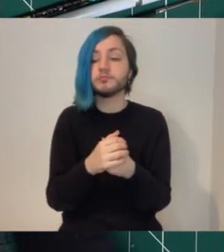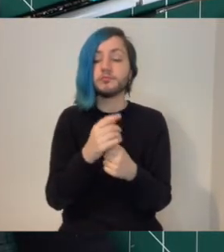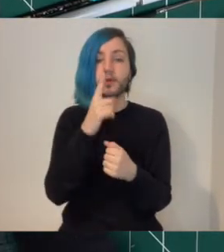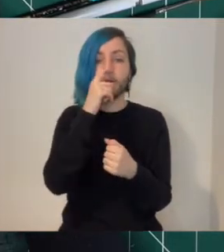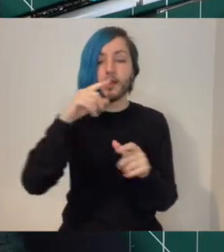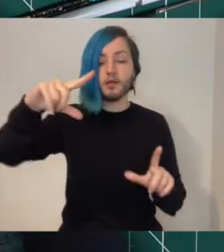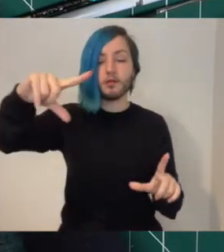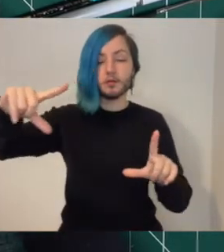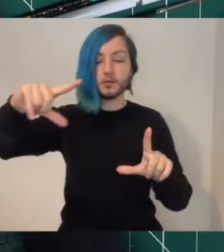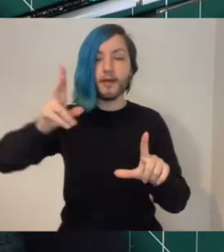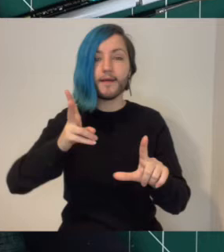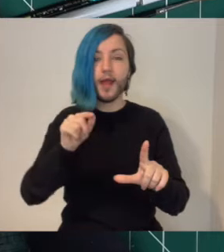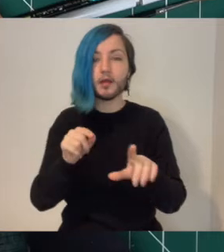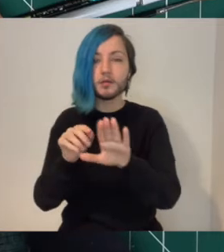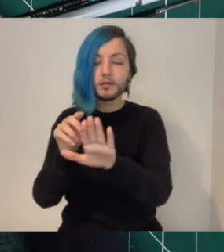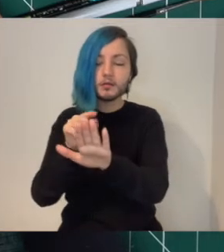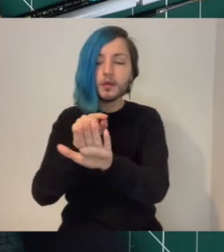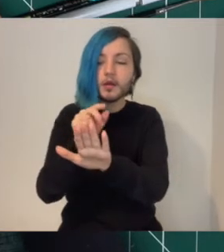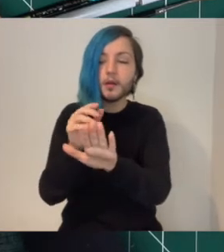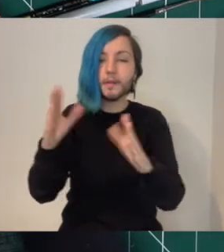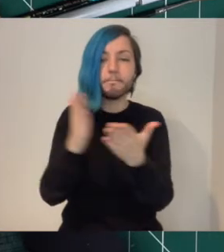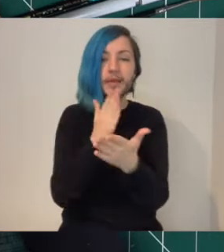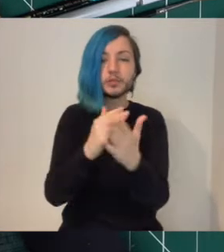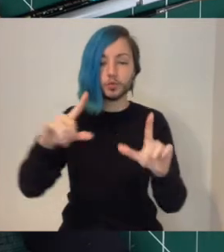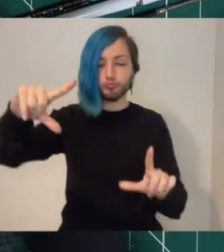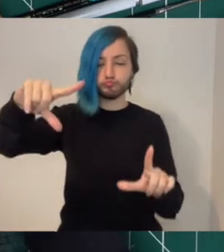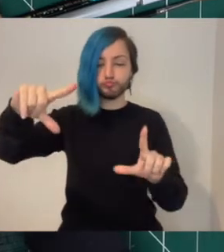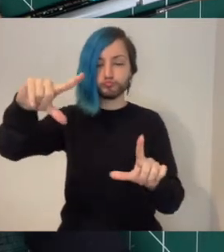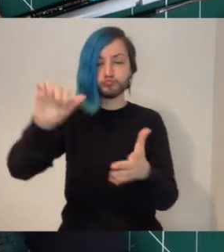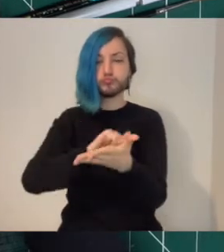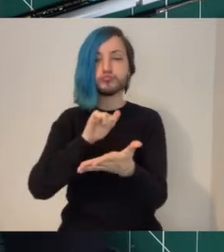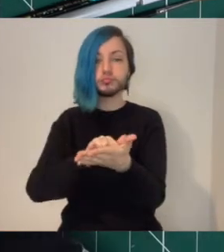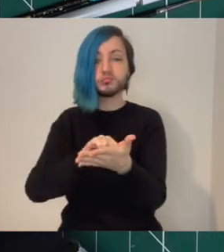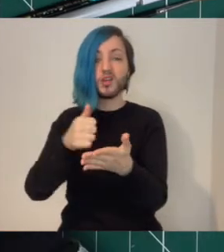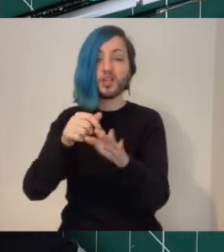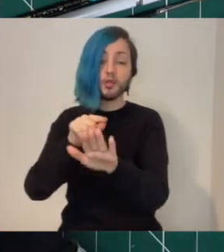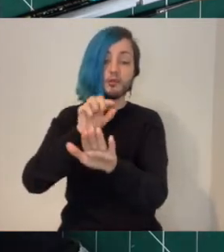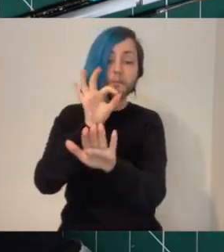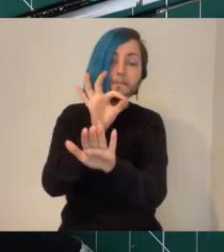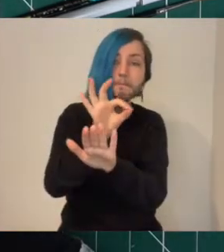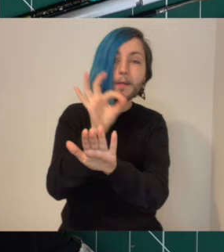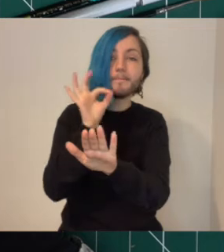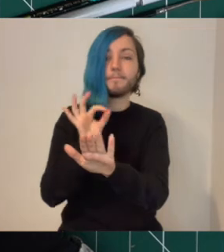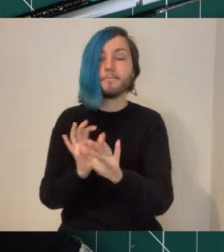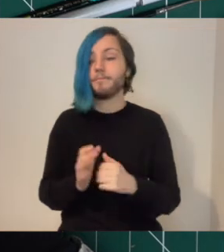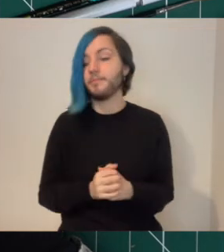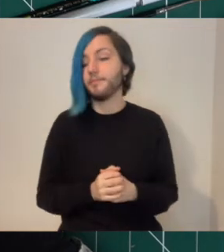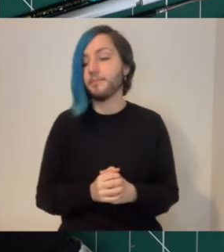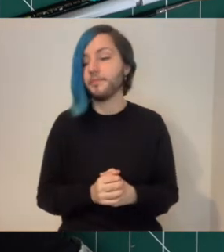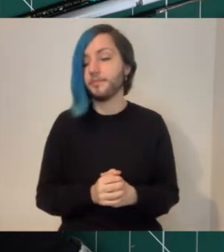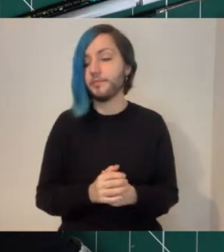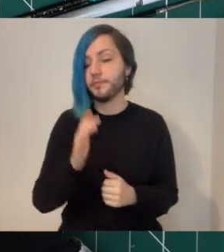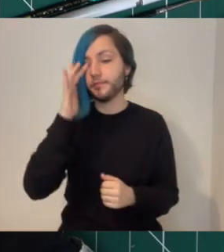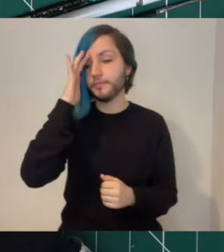can do is just lay it over the top and make sure it's lined up, and then just